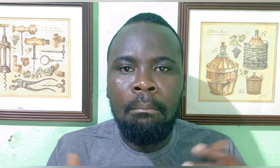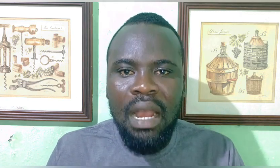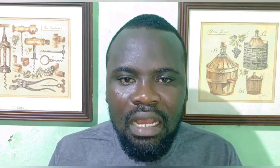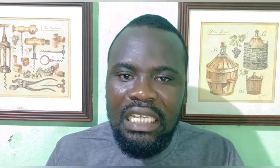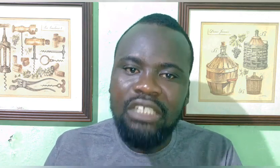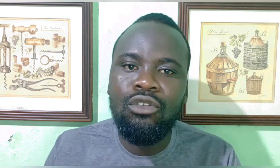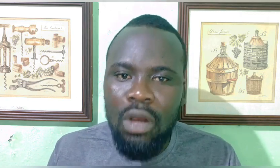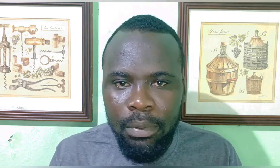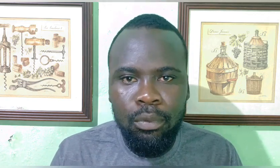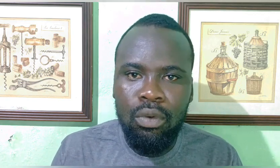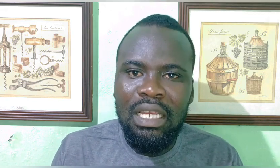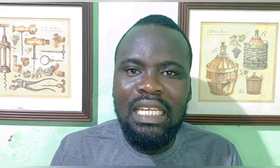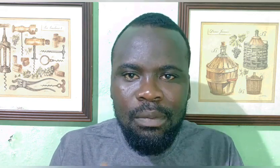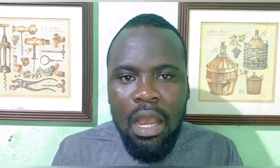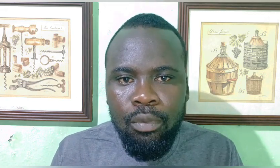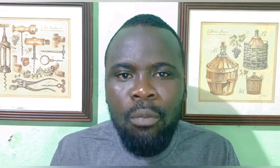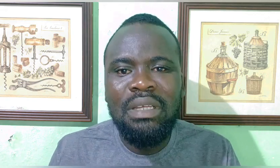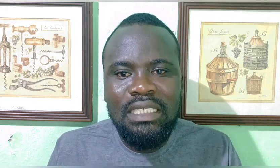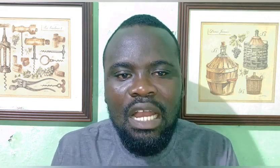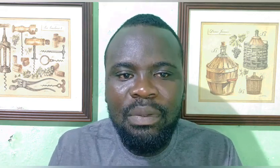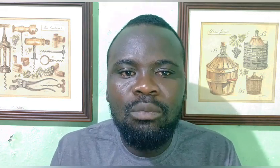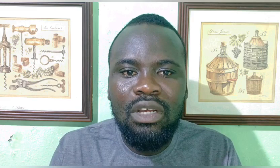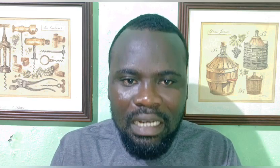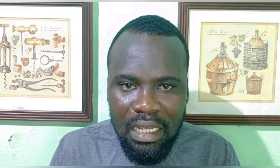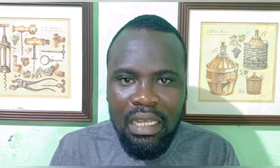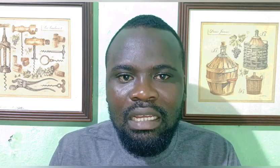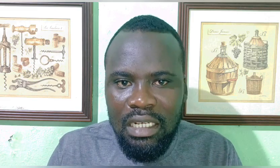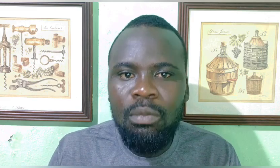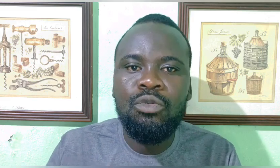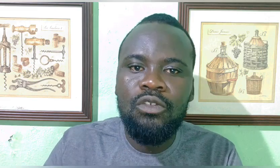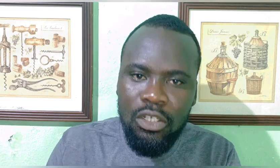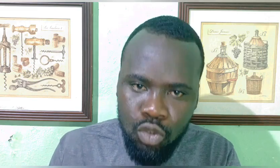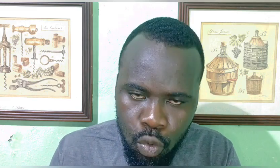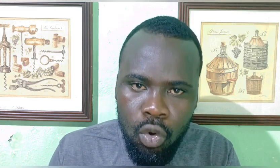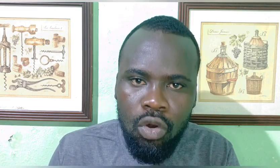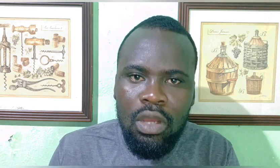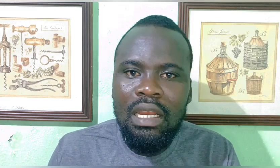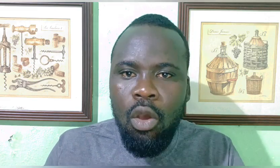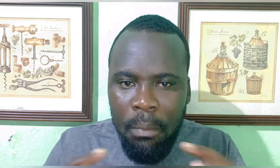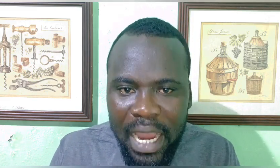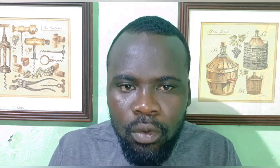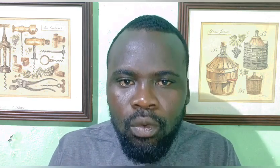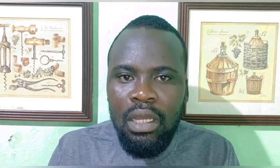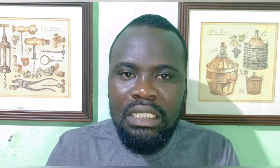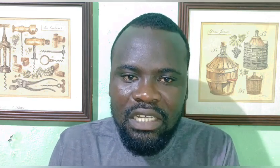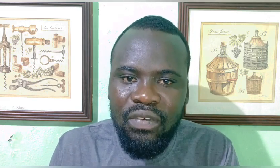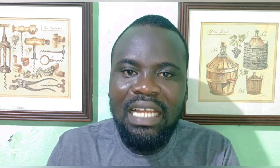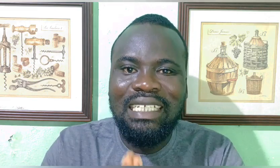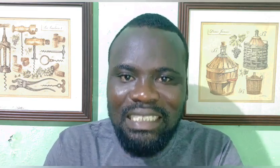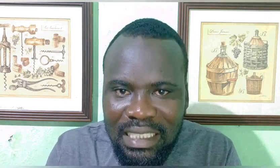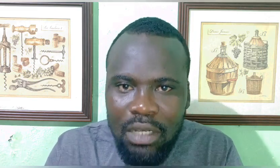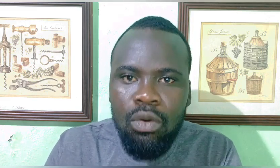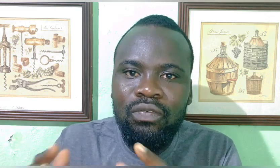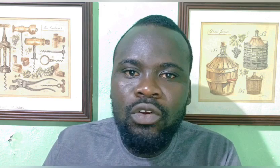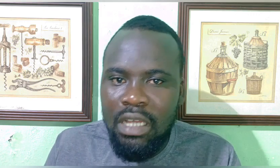A ma individual people. Maybe I'm boom by share company mukana. Now meet me tia too. Na on my own, the chef and